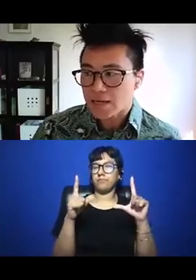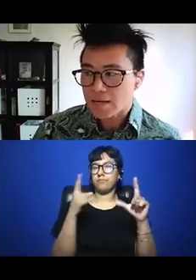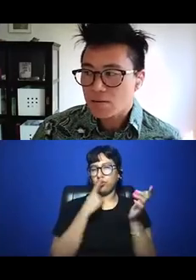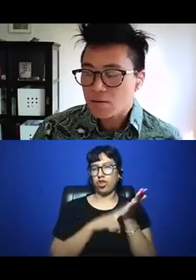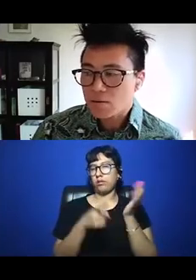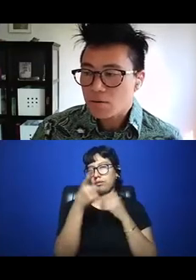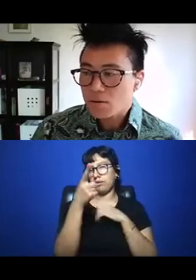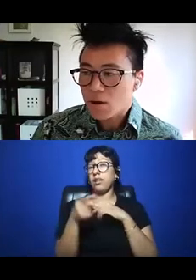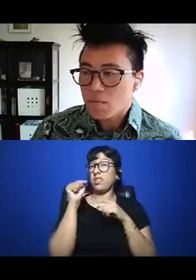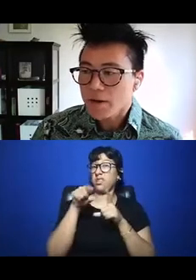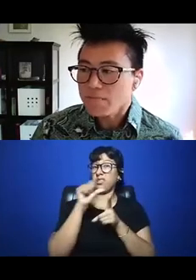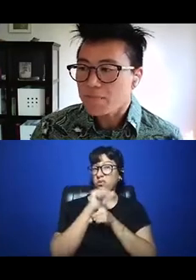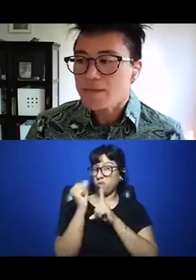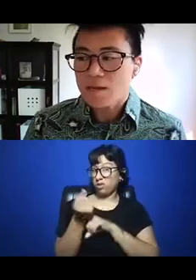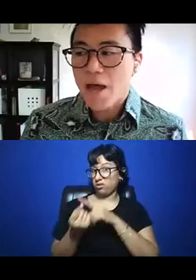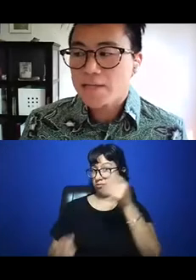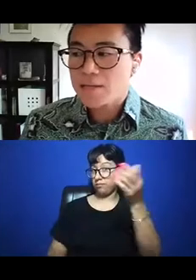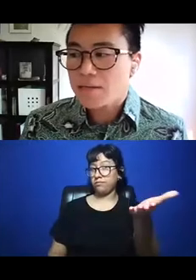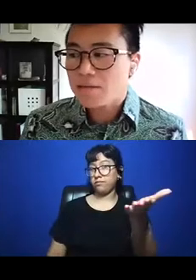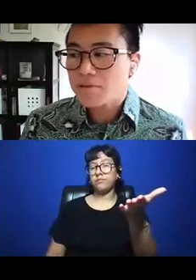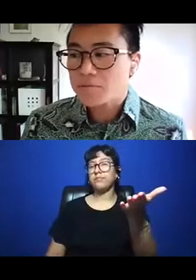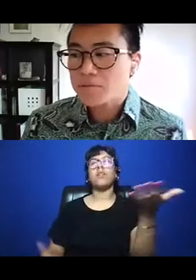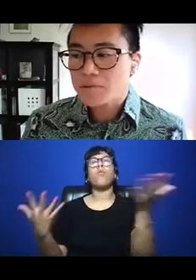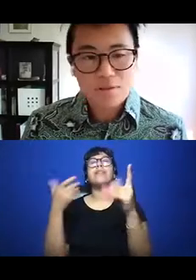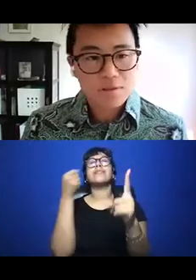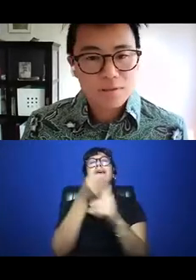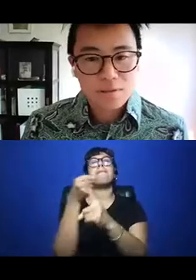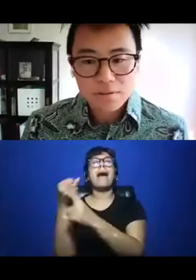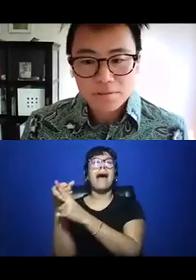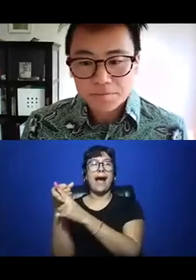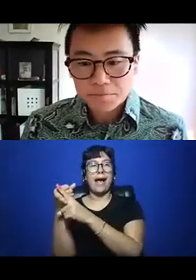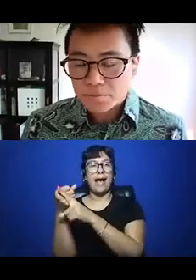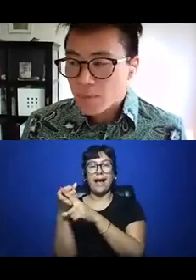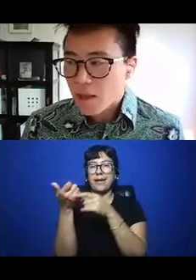case study, what have been the impacts on individuals?